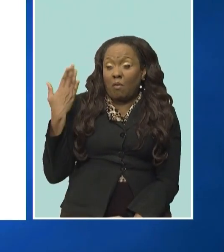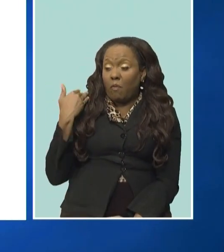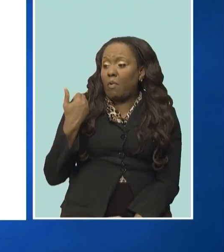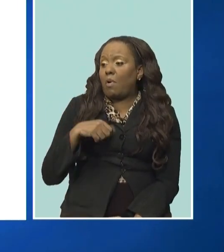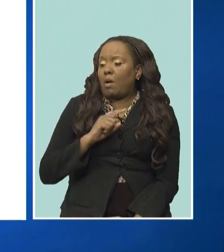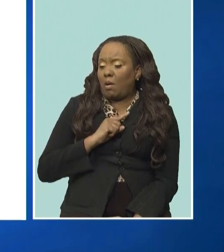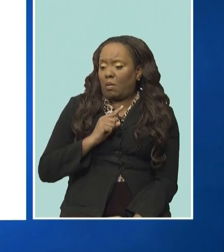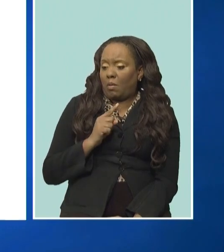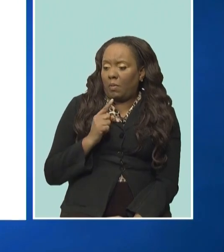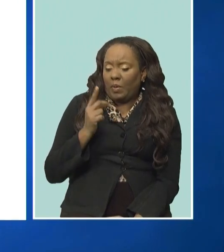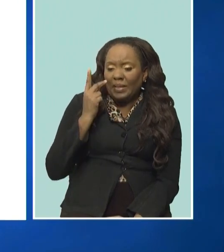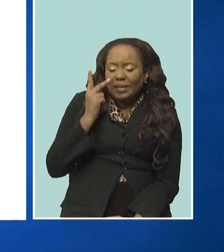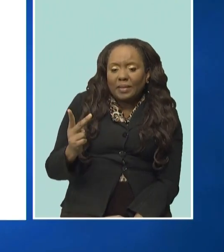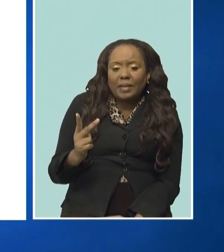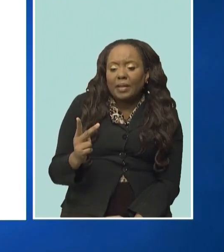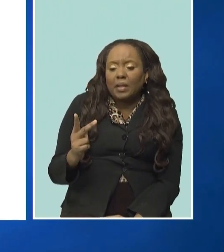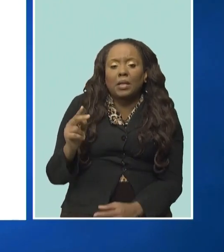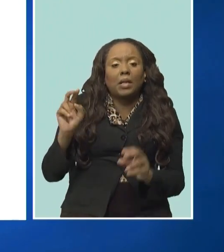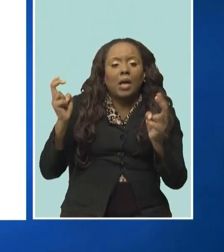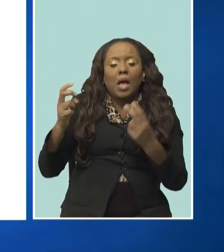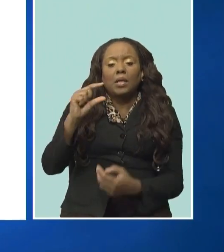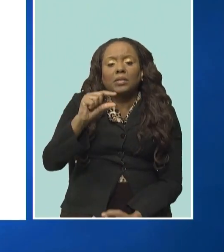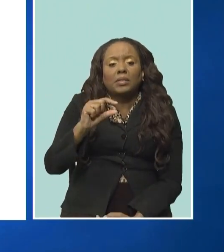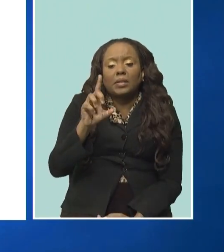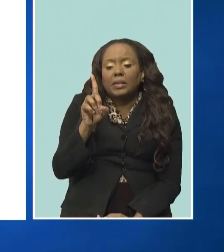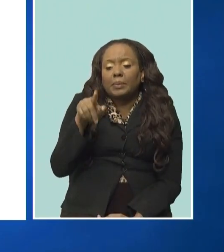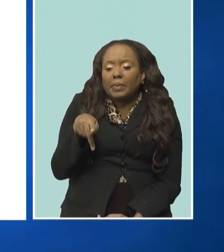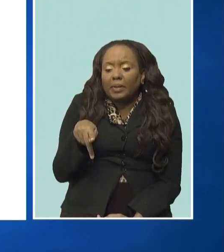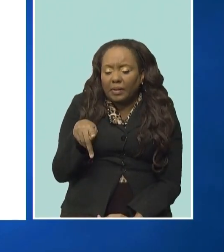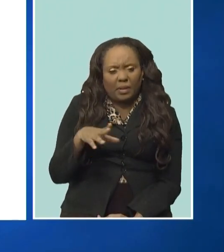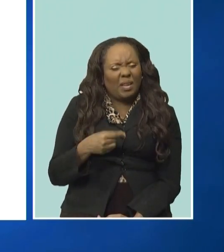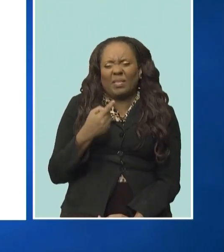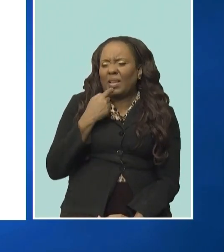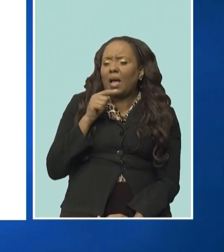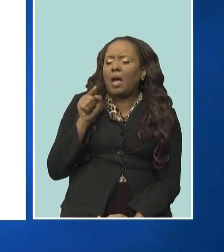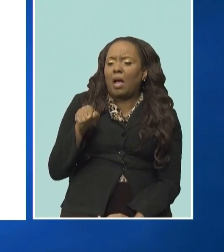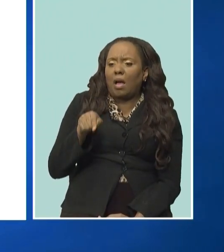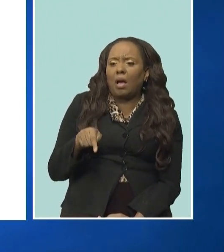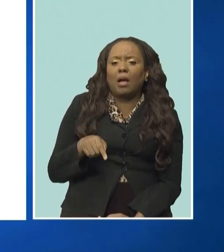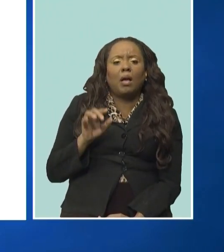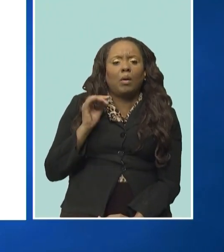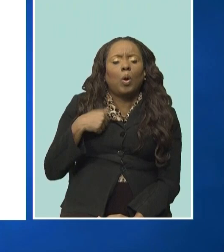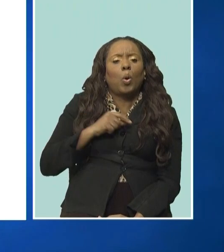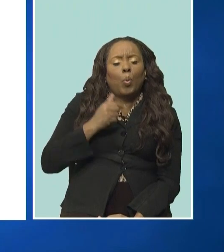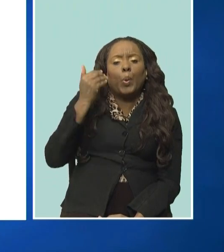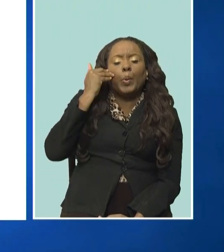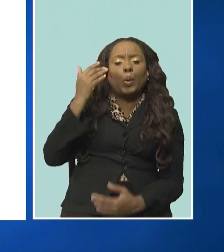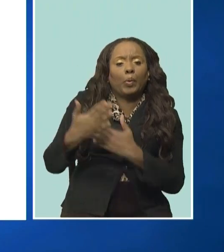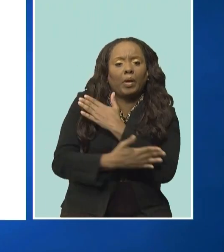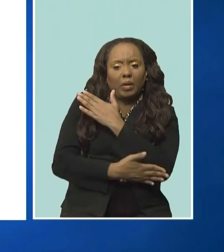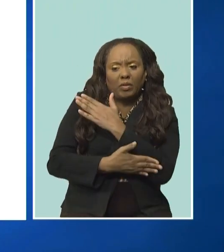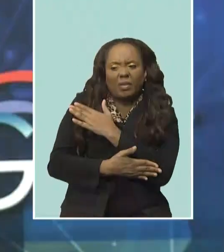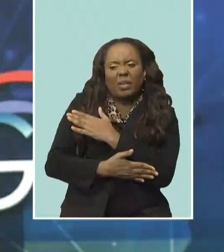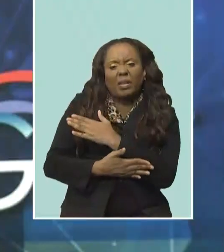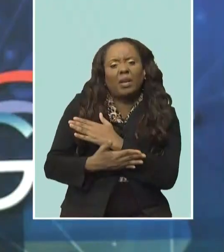an expression of the fiscal rectitude of a country have gone.